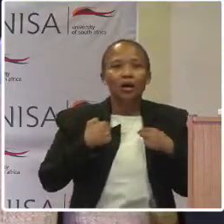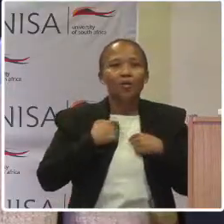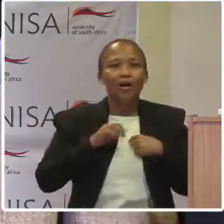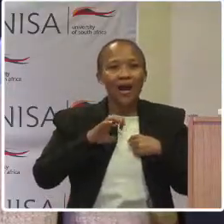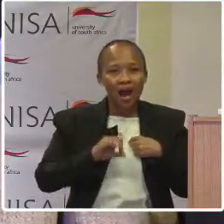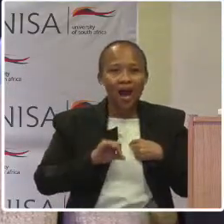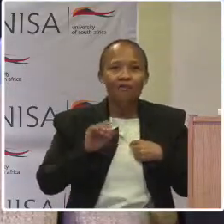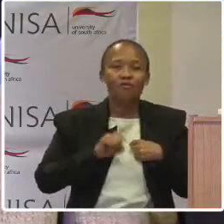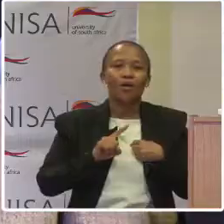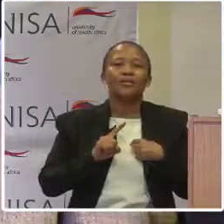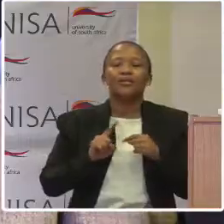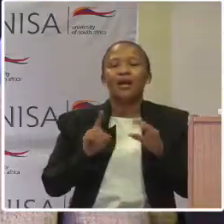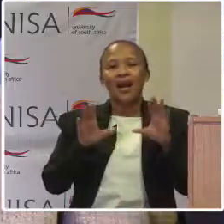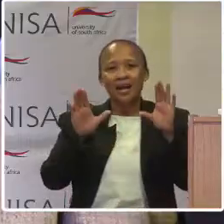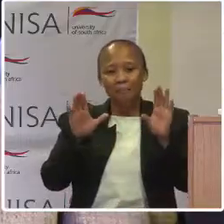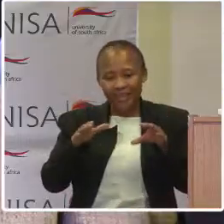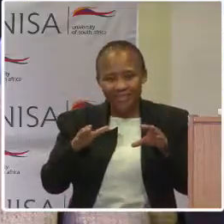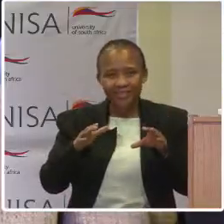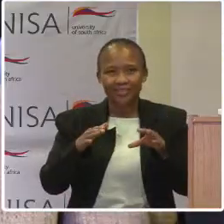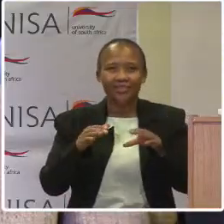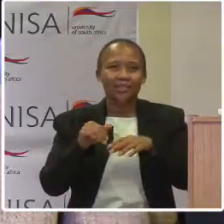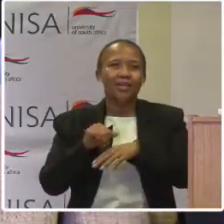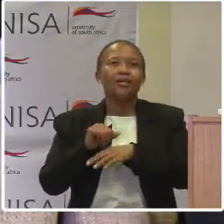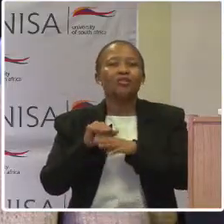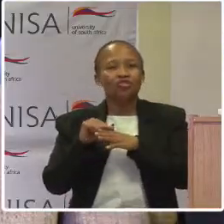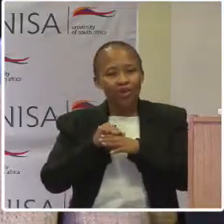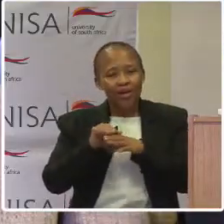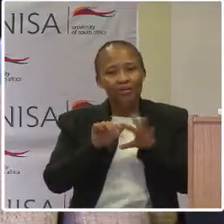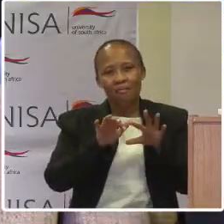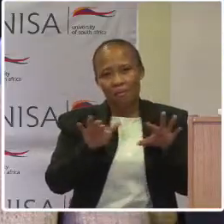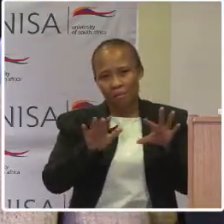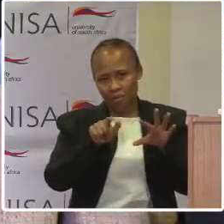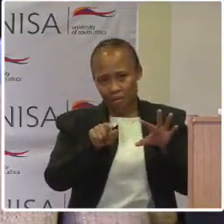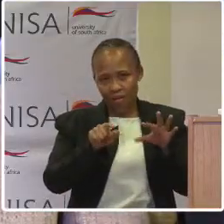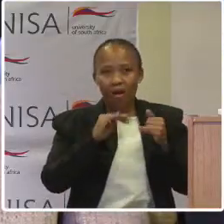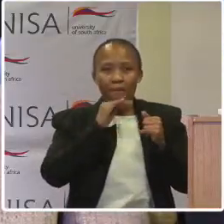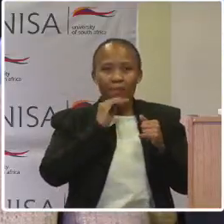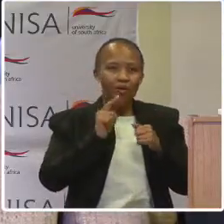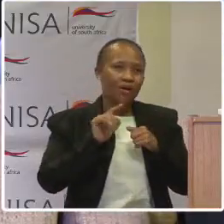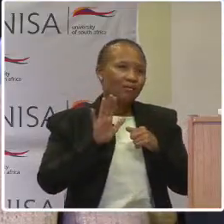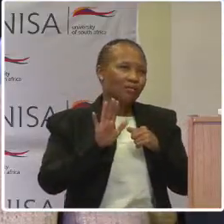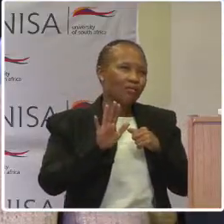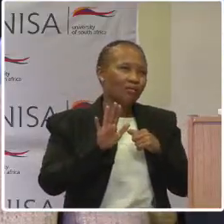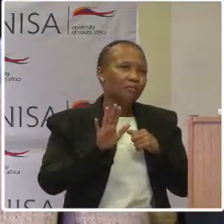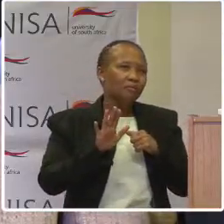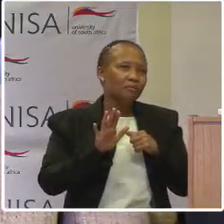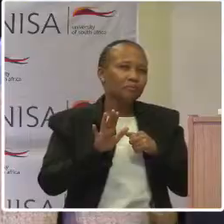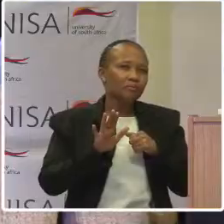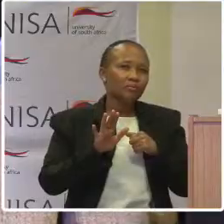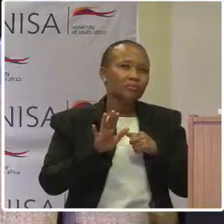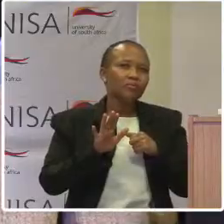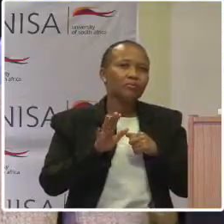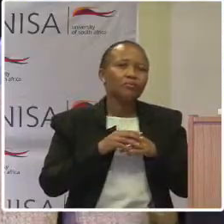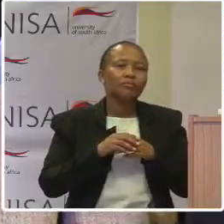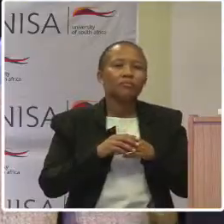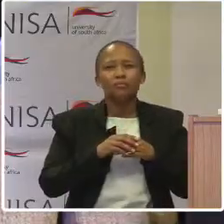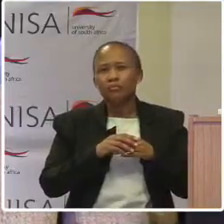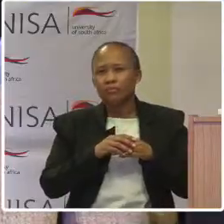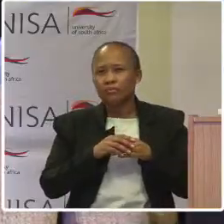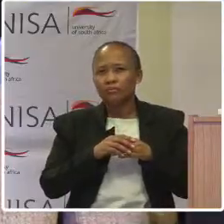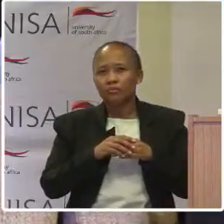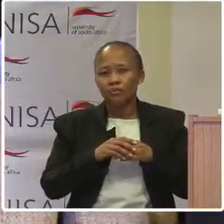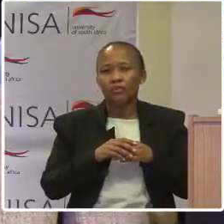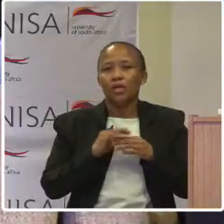speaking on the behalf of the CSR here. You know, it was so easy to build, for instance, one of my recent